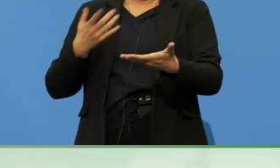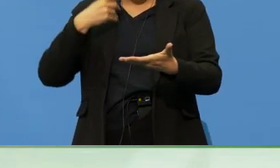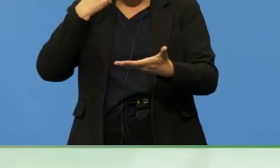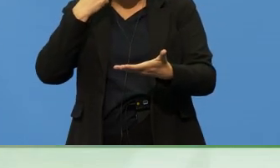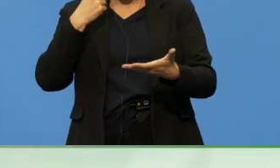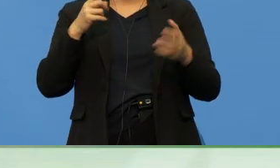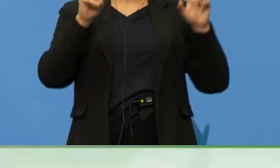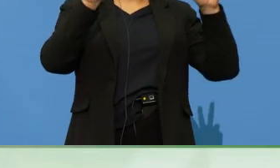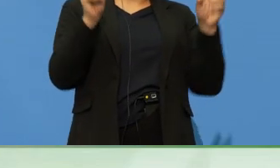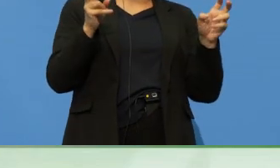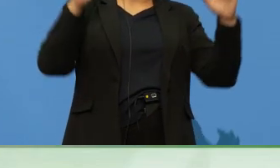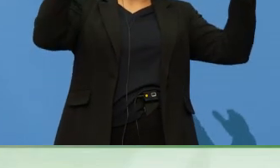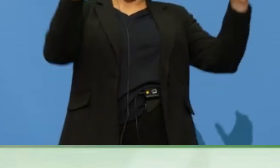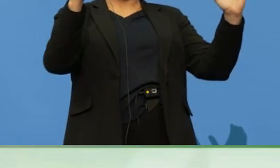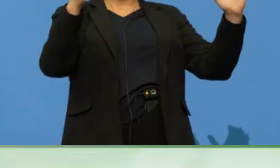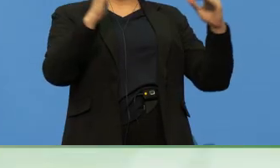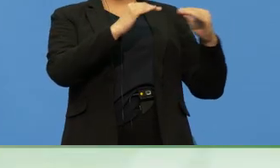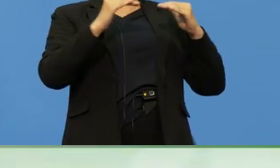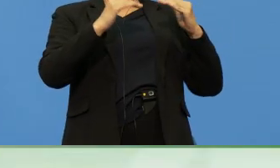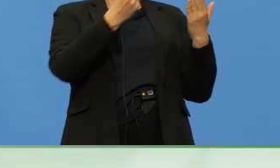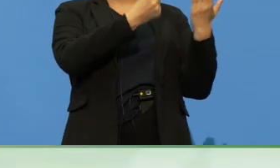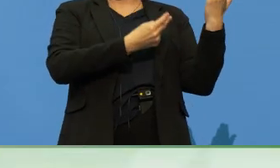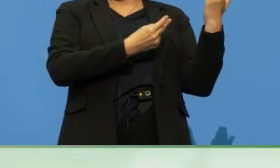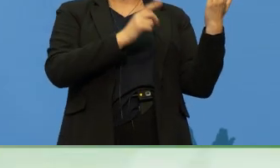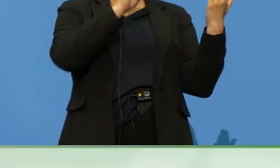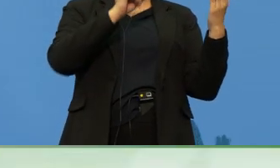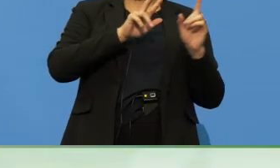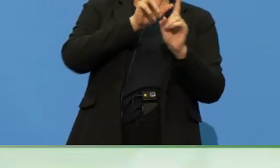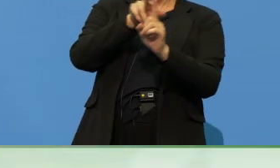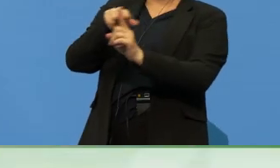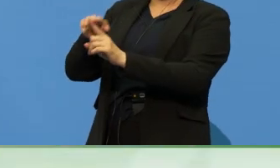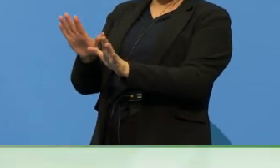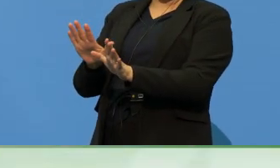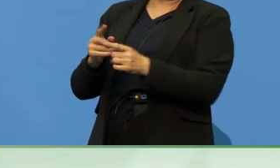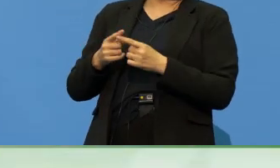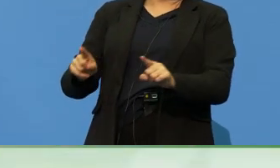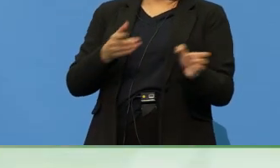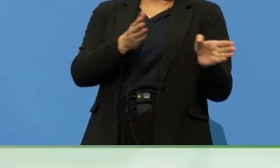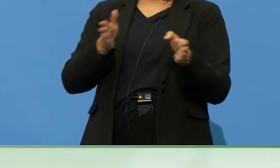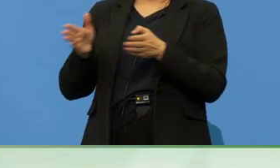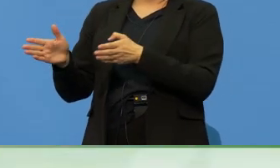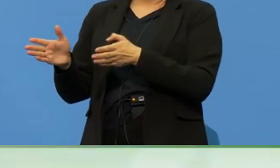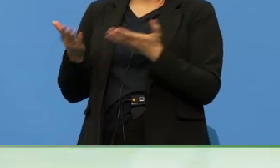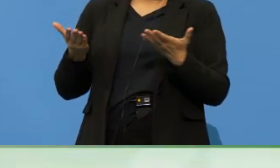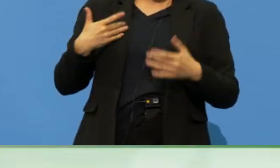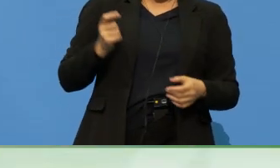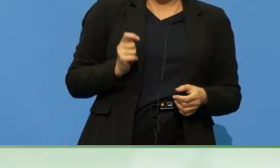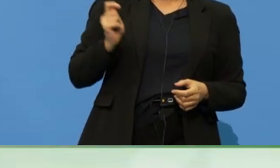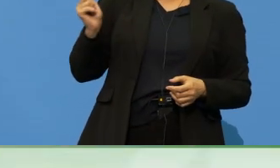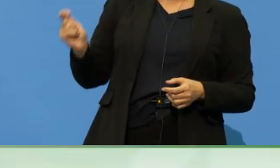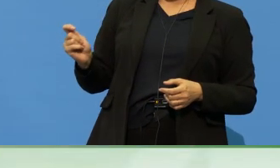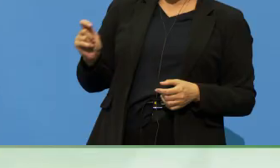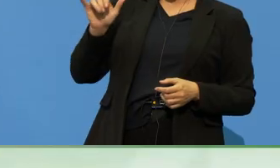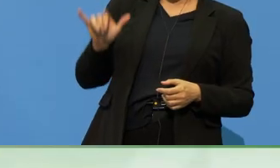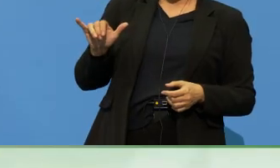very unique concept that universal design is. So I'm going to pass my microphone to you, Jaroslav,